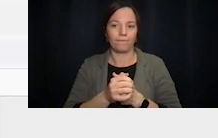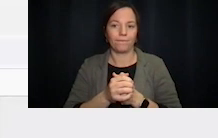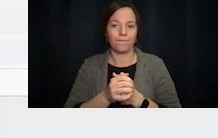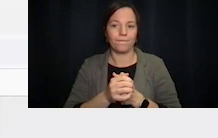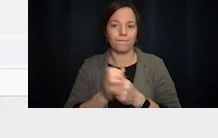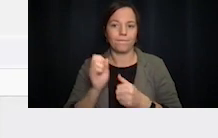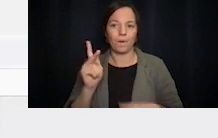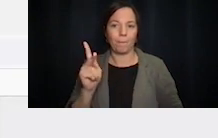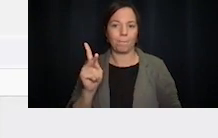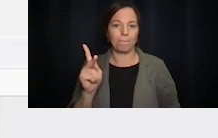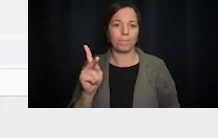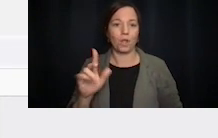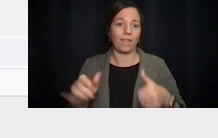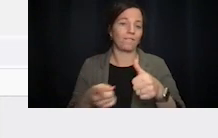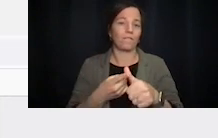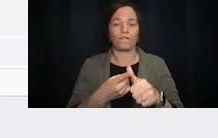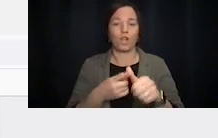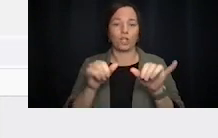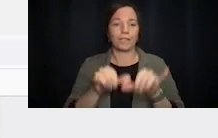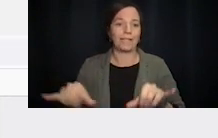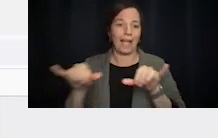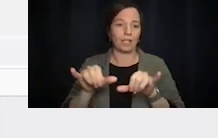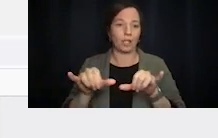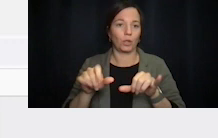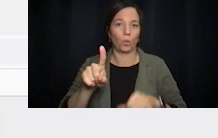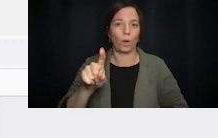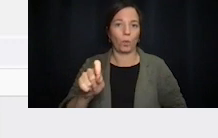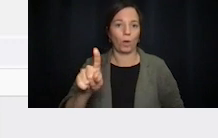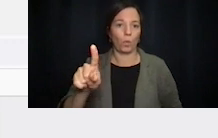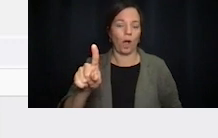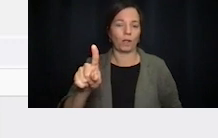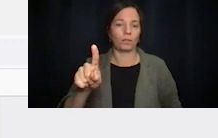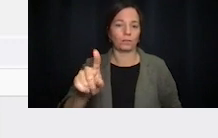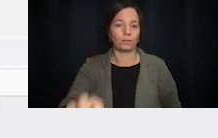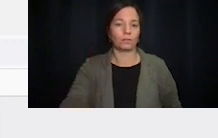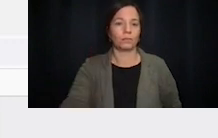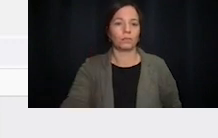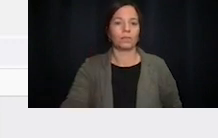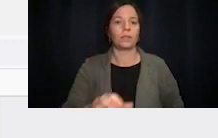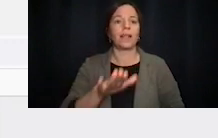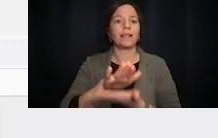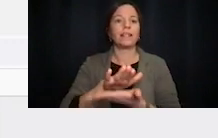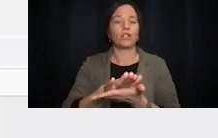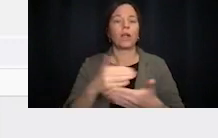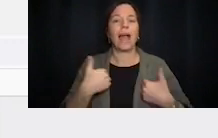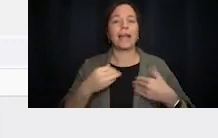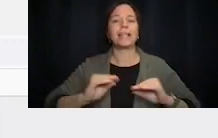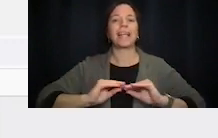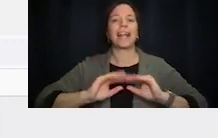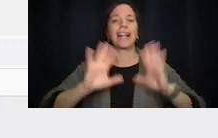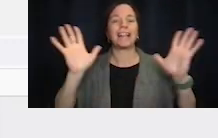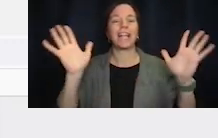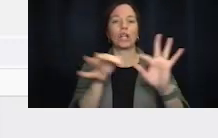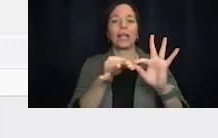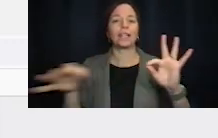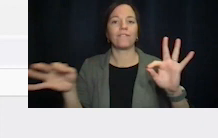Okay. So this very first standard, standard 1.1, the institution has a clearly defined mission